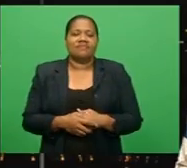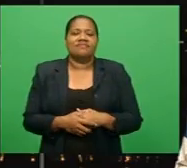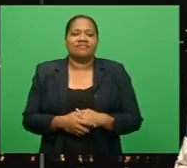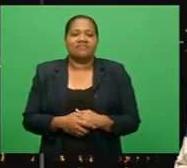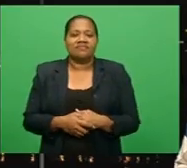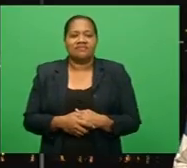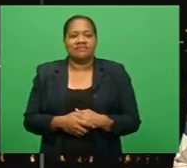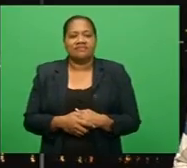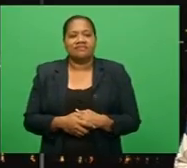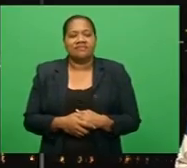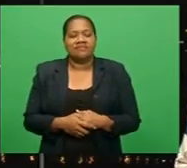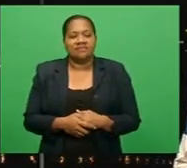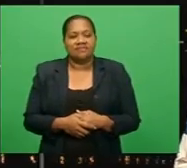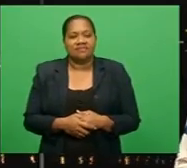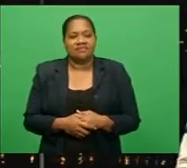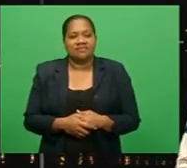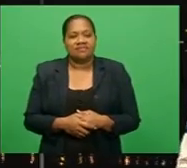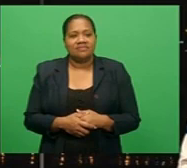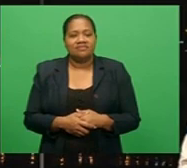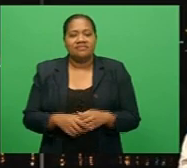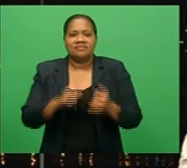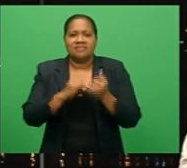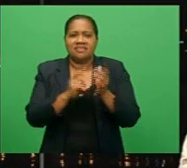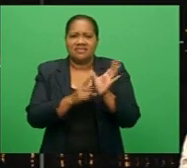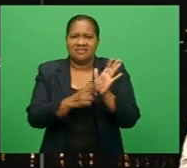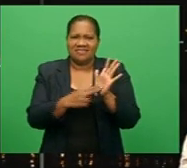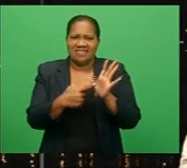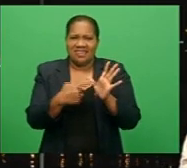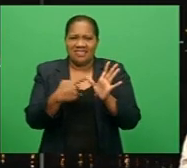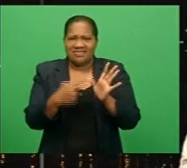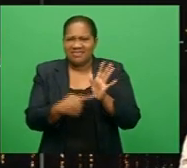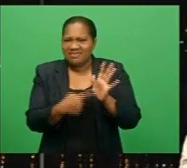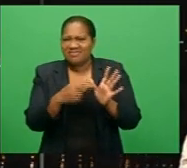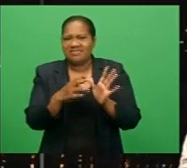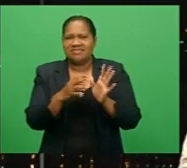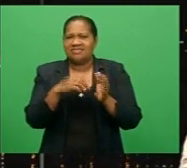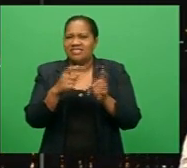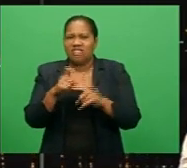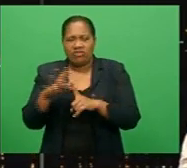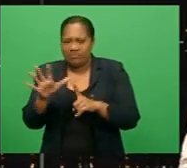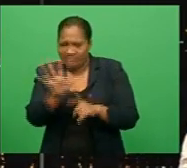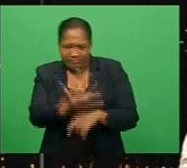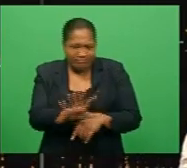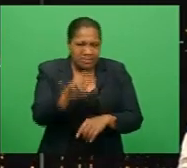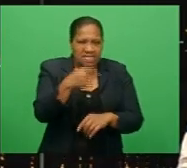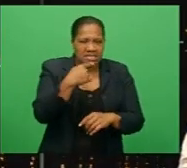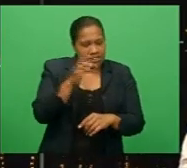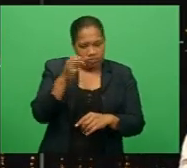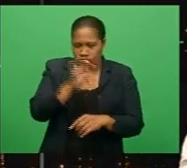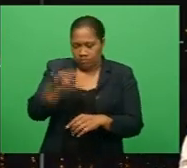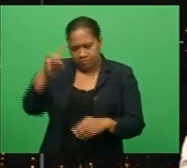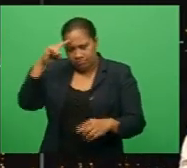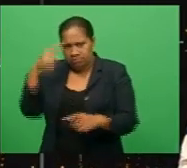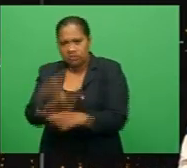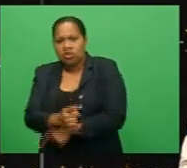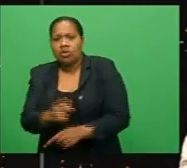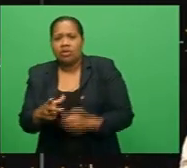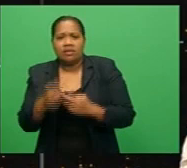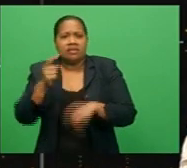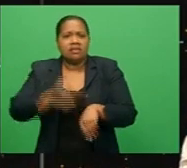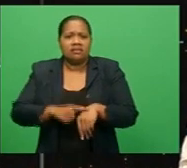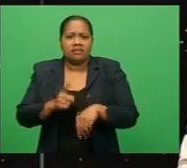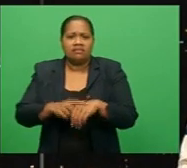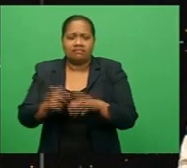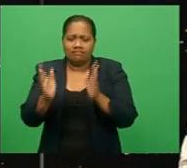News. The Sanatan Dharam Fraternity Sabah of Fiji says there should not be any confusion with the time for Diwali prayer